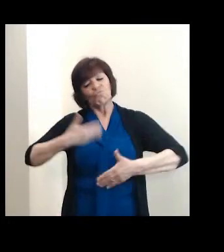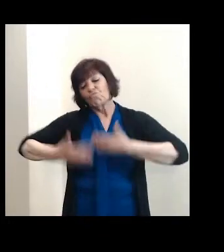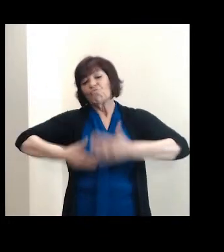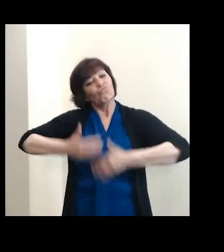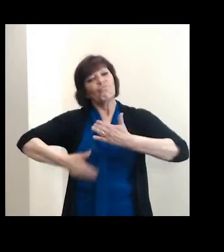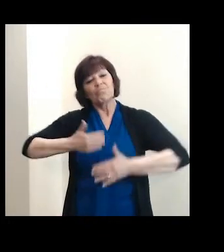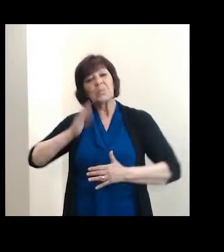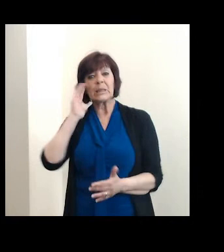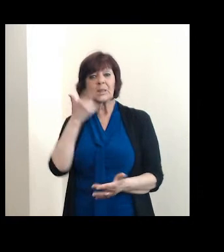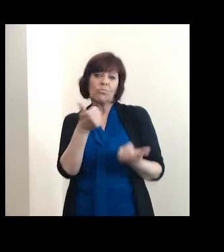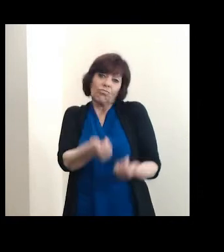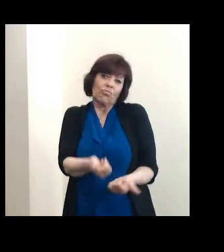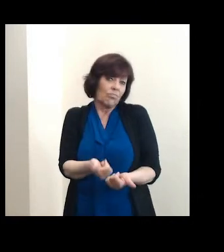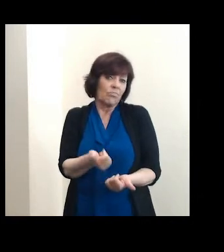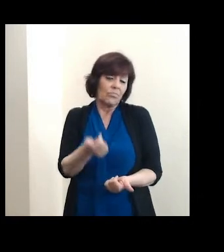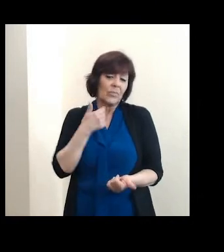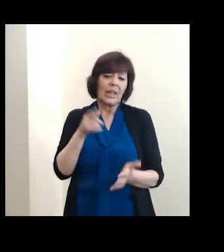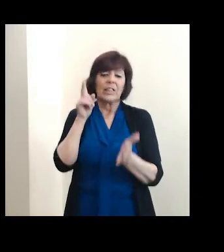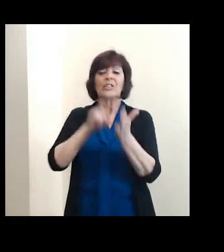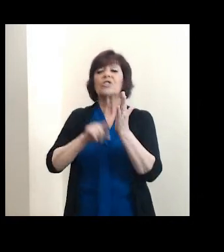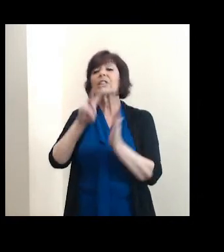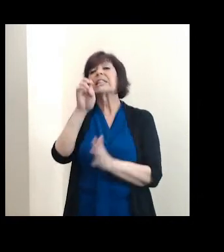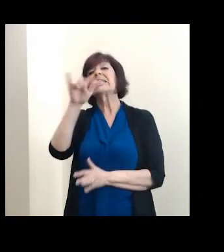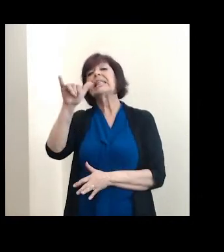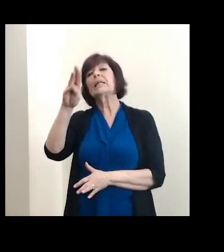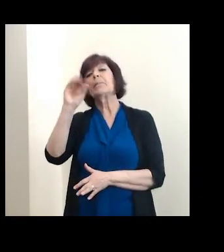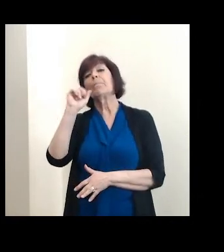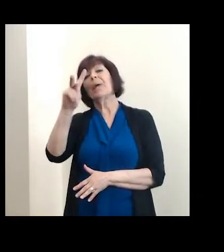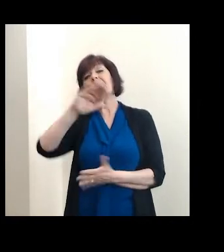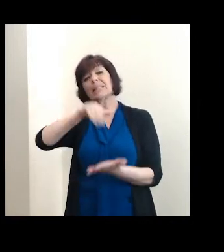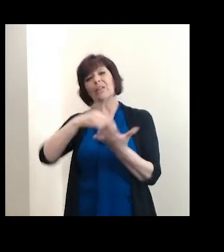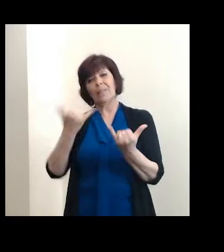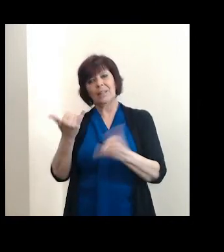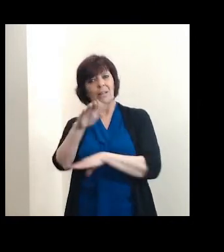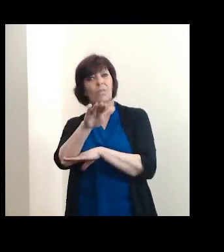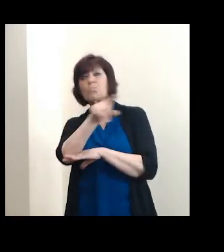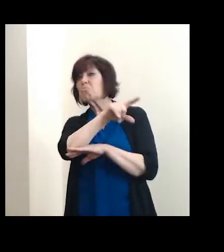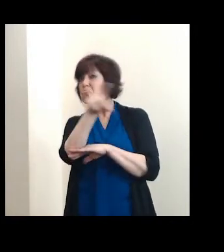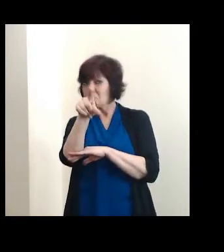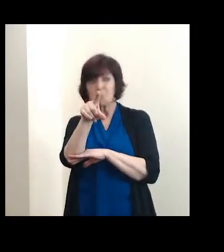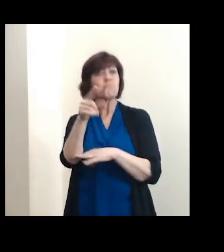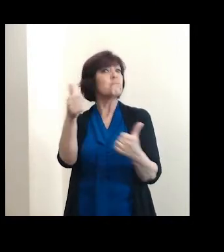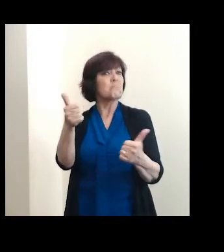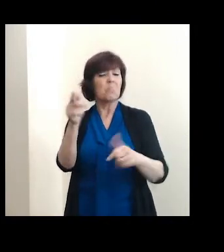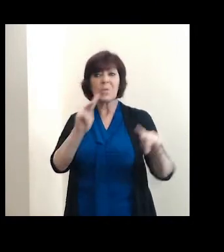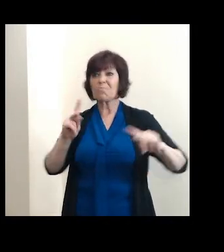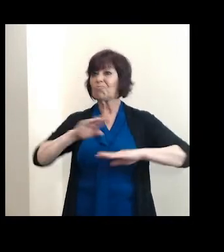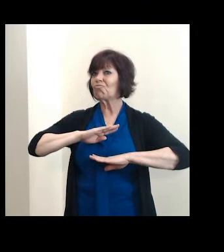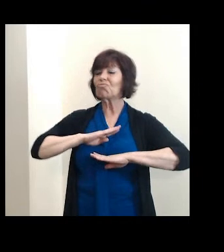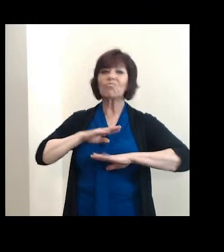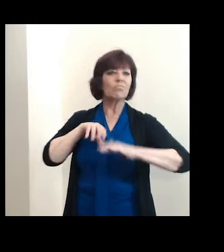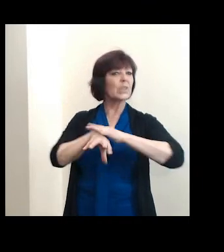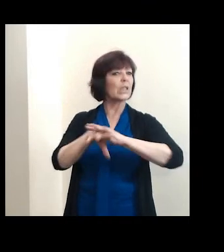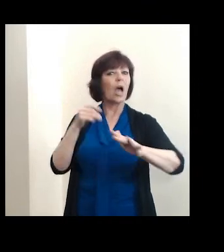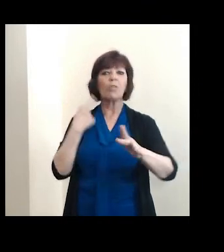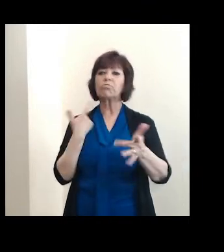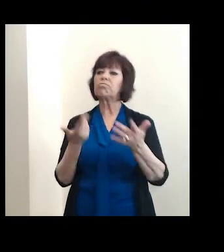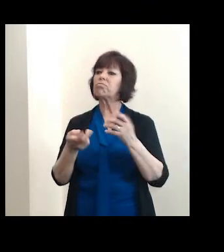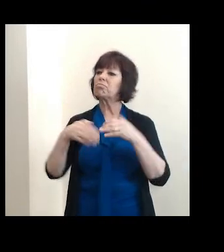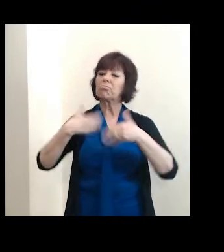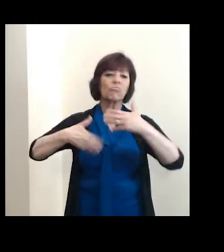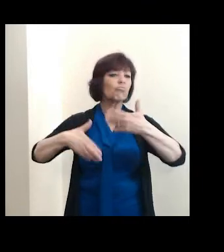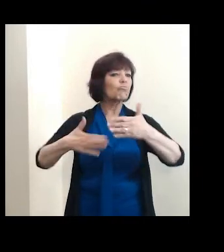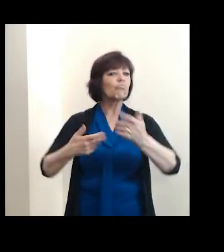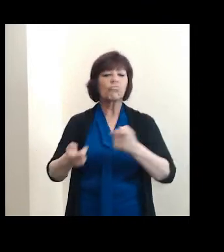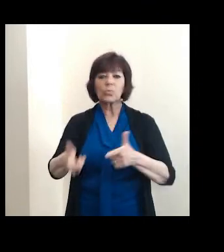to be going really well. I checked out the Key Bank Center this afternoon. That was going well. People were really happy in and out, and I think